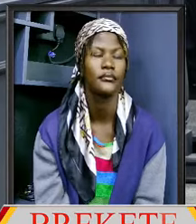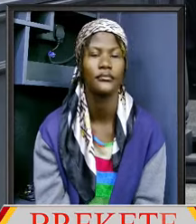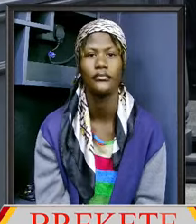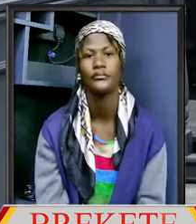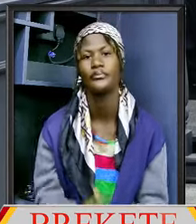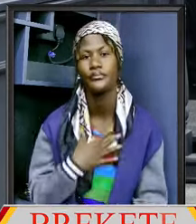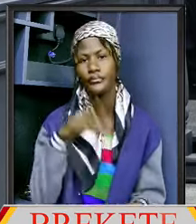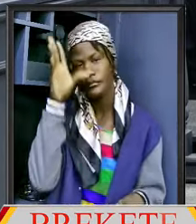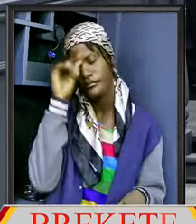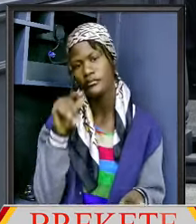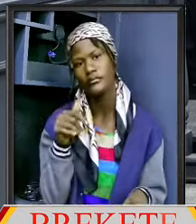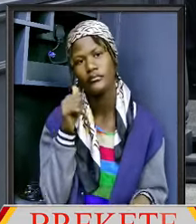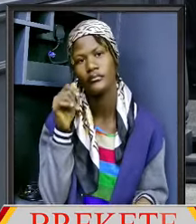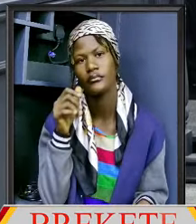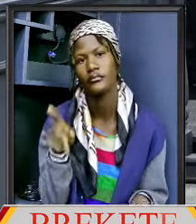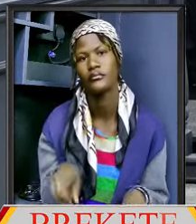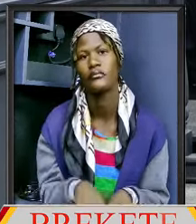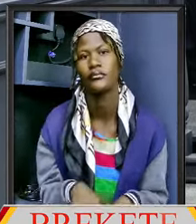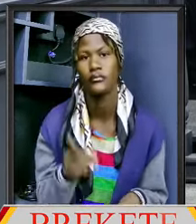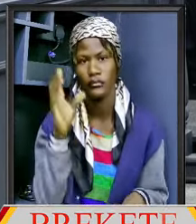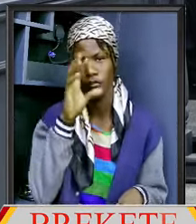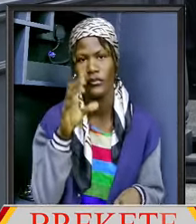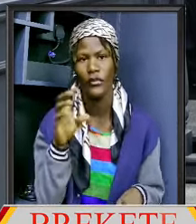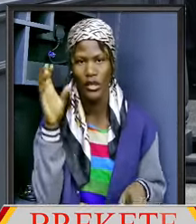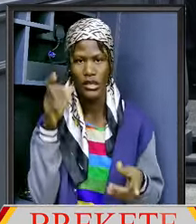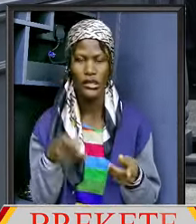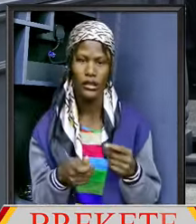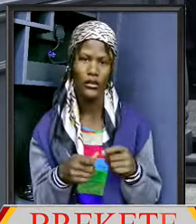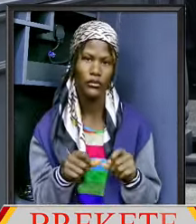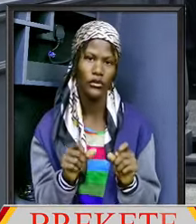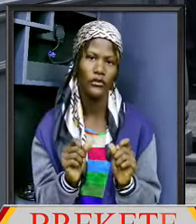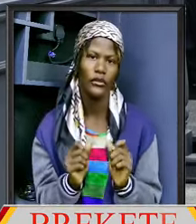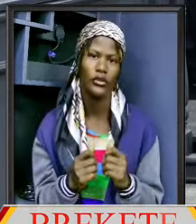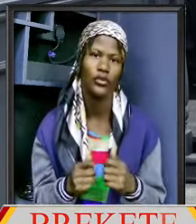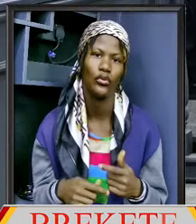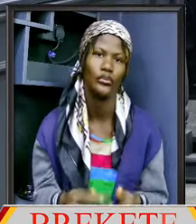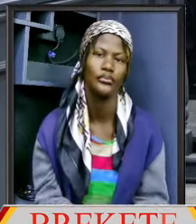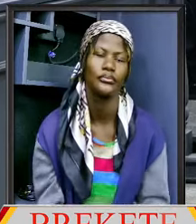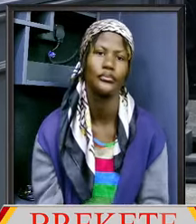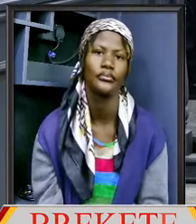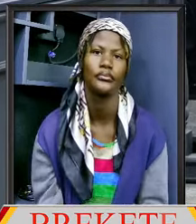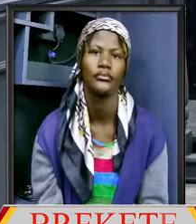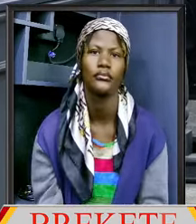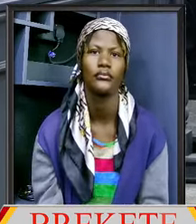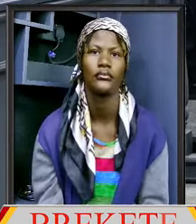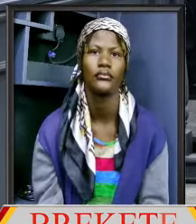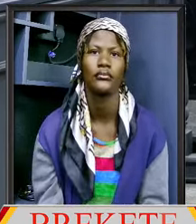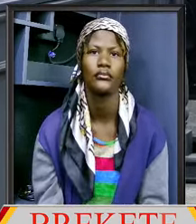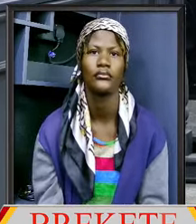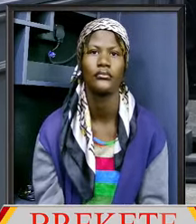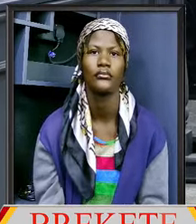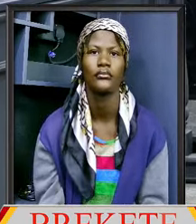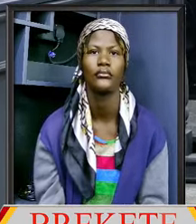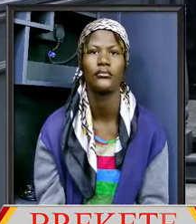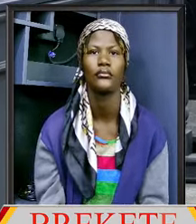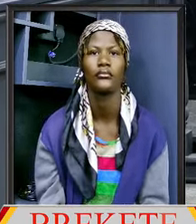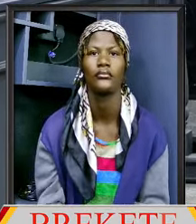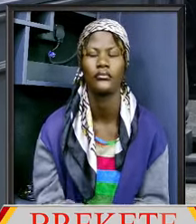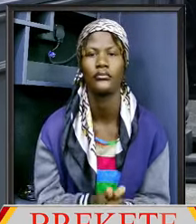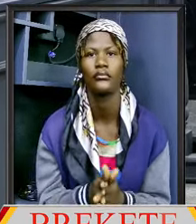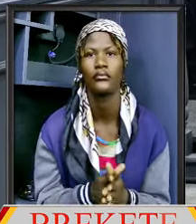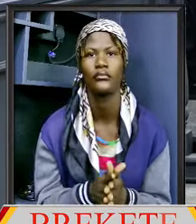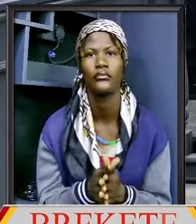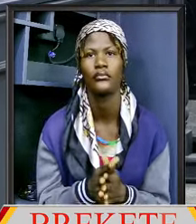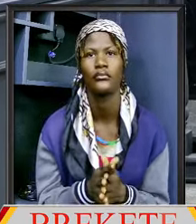My brothers, my sisters, if I look at and I see the time done, they give a signal. Signal to do it in signal, make we continue to deliver. Now they go, Kelechi, come to take over. I